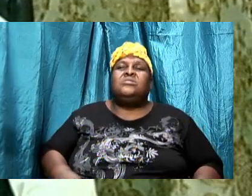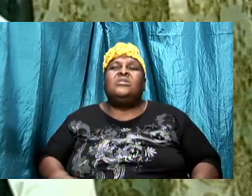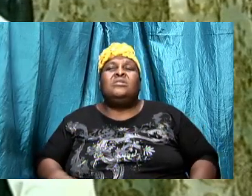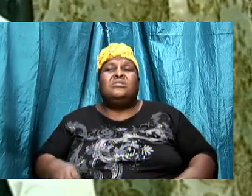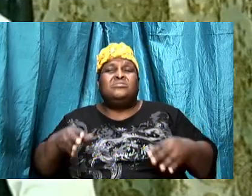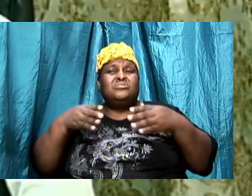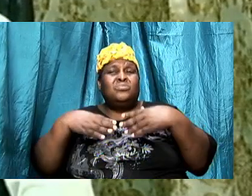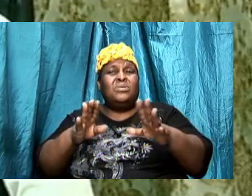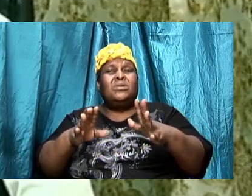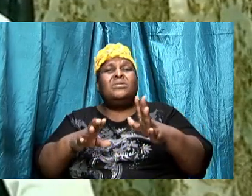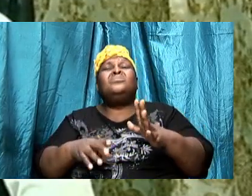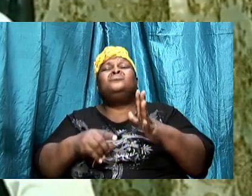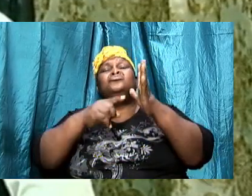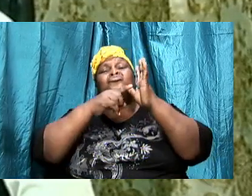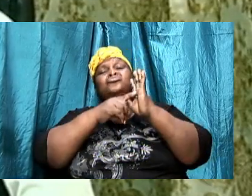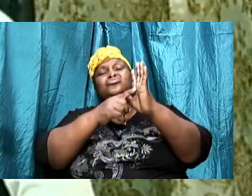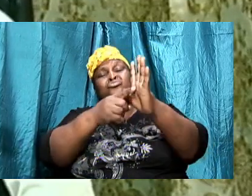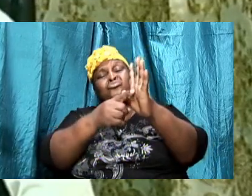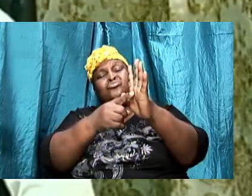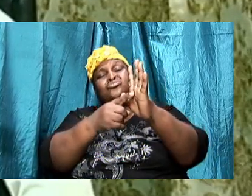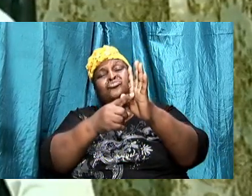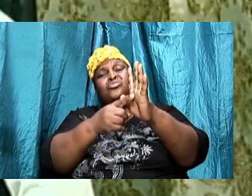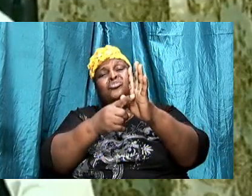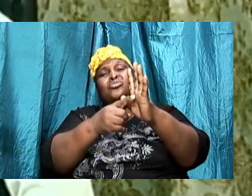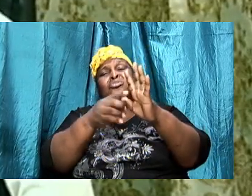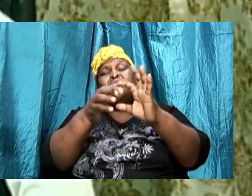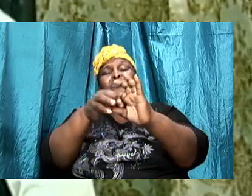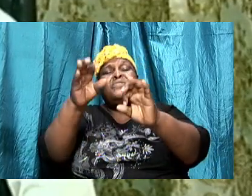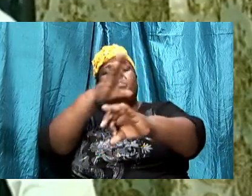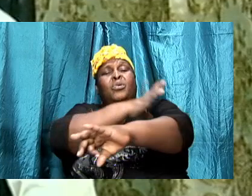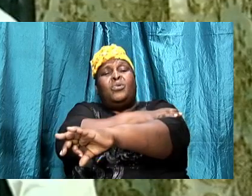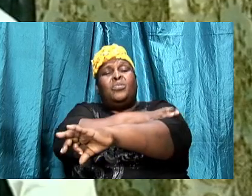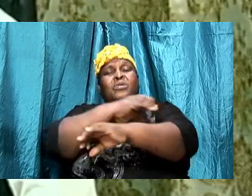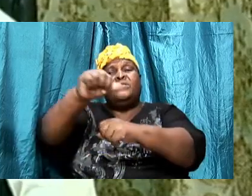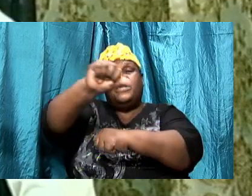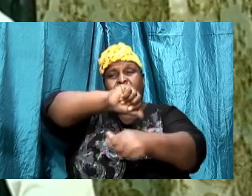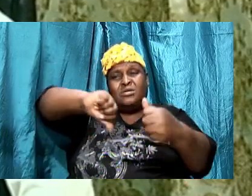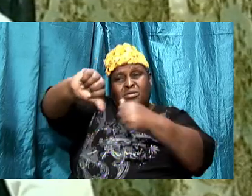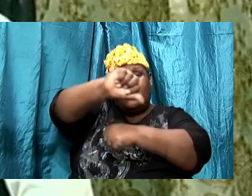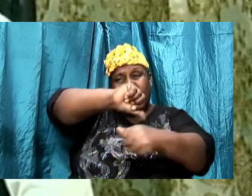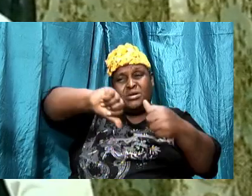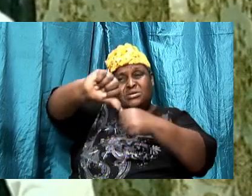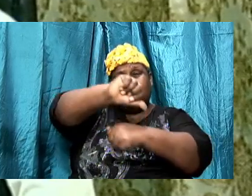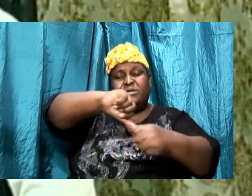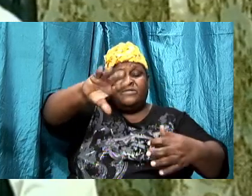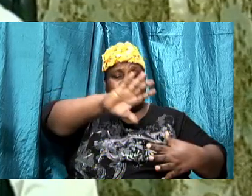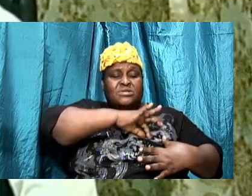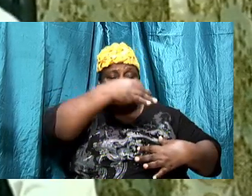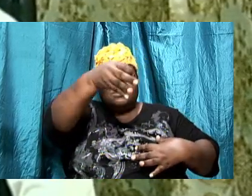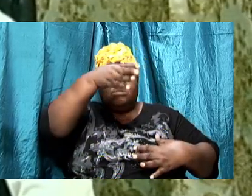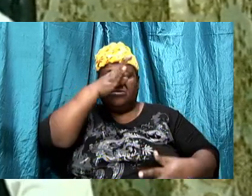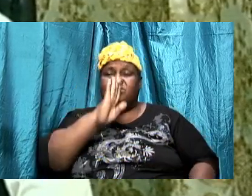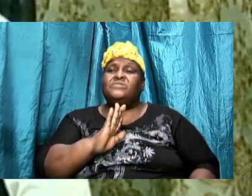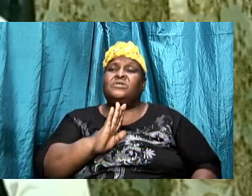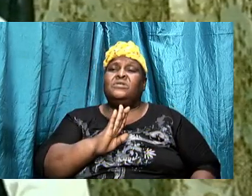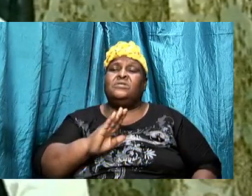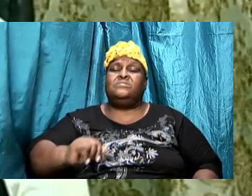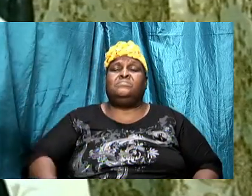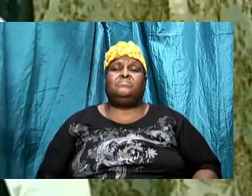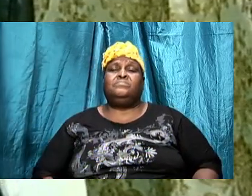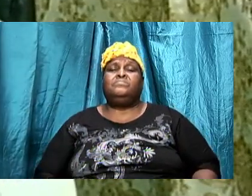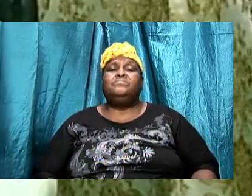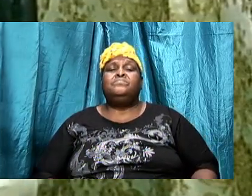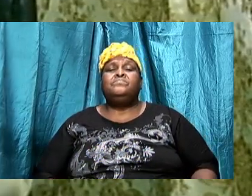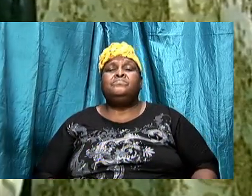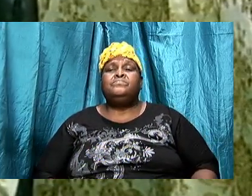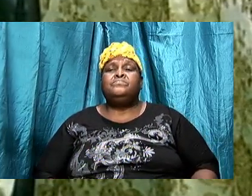demonstration, as it were, of the power of the anointing, or of the Spirit of God. He didn't,